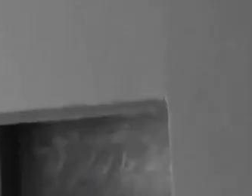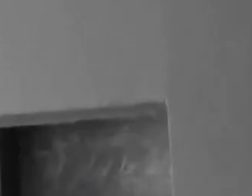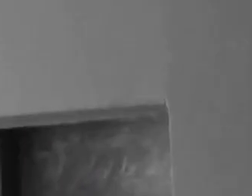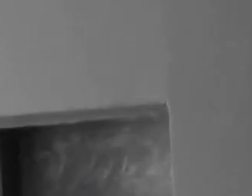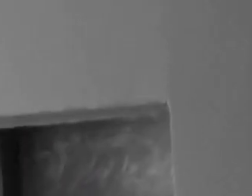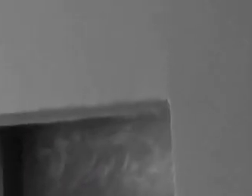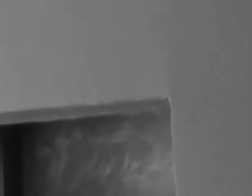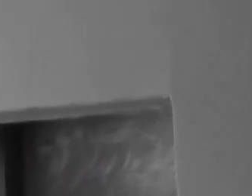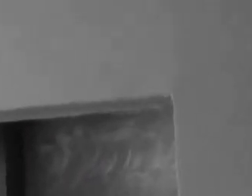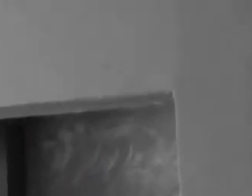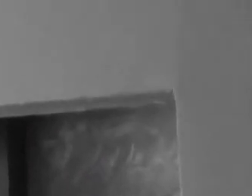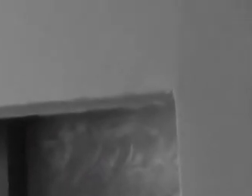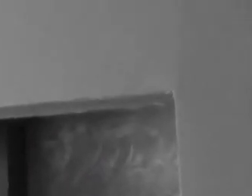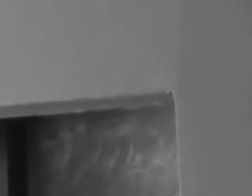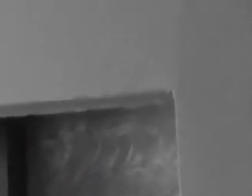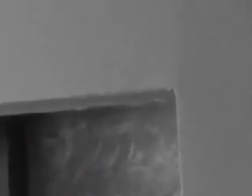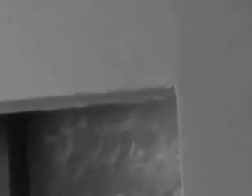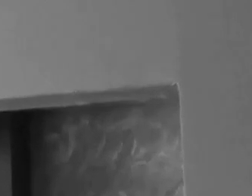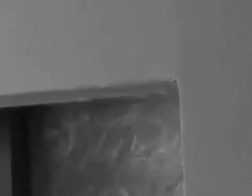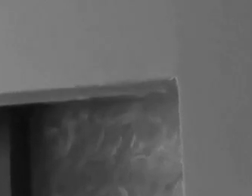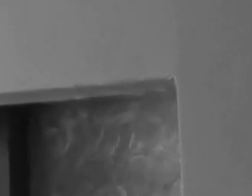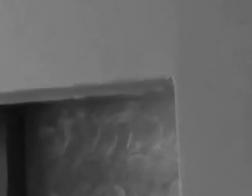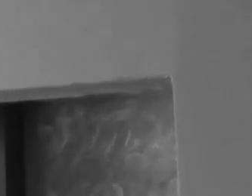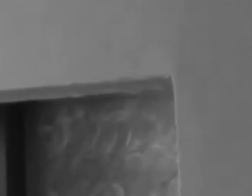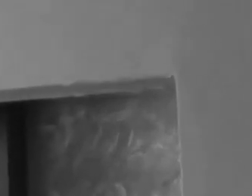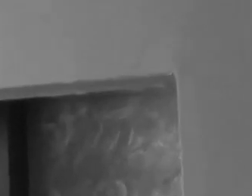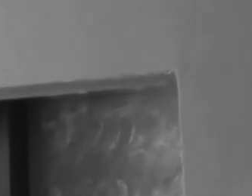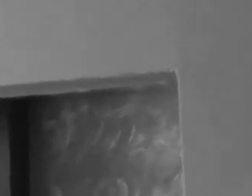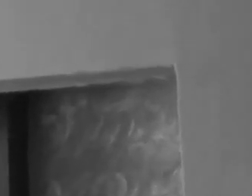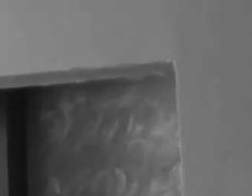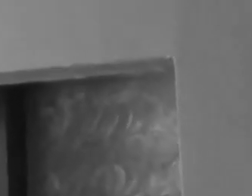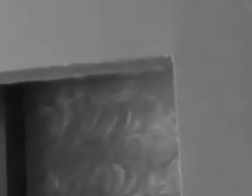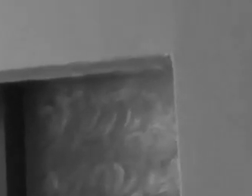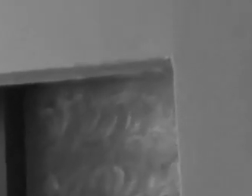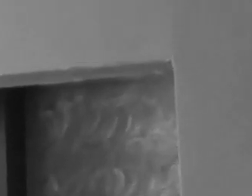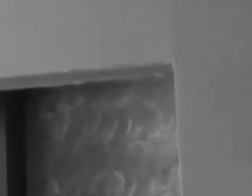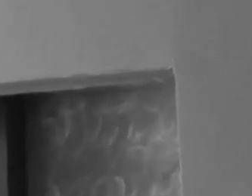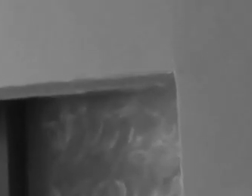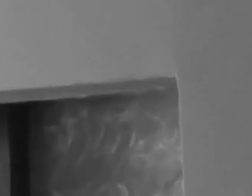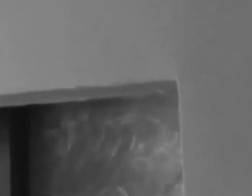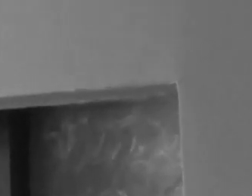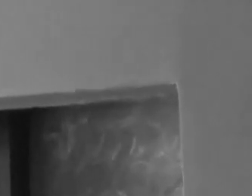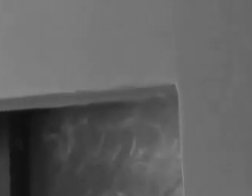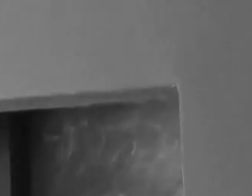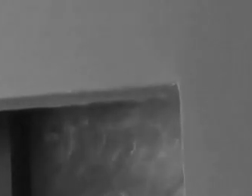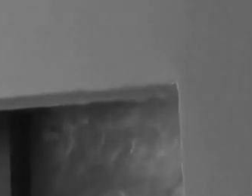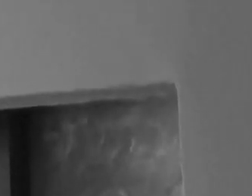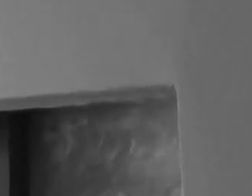In the Italian... Allergic? Thank you for the suggestion.